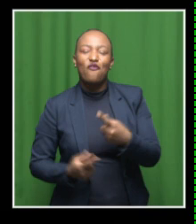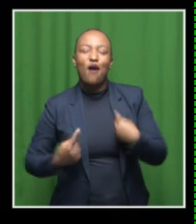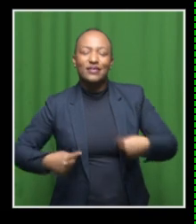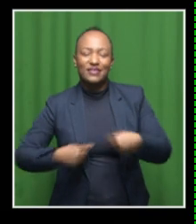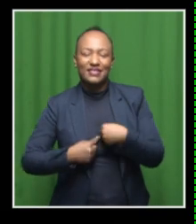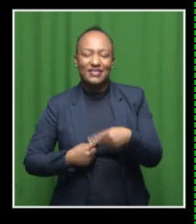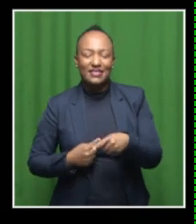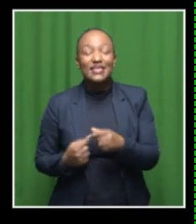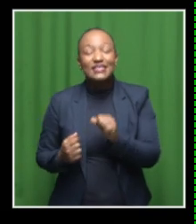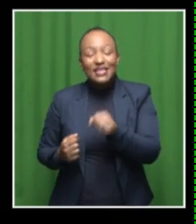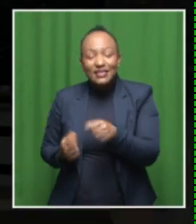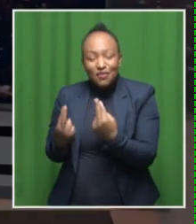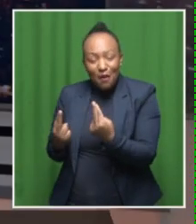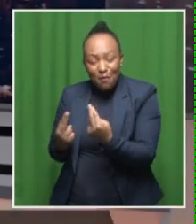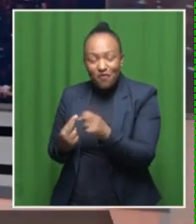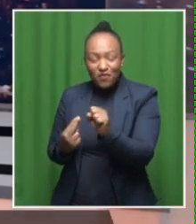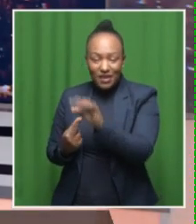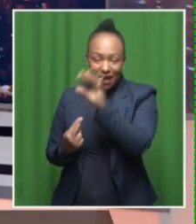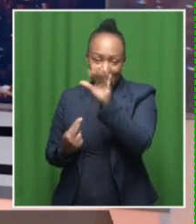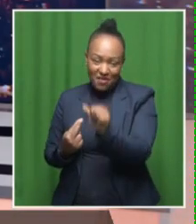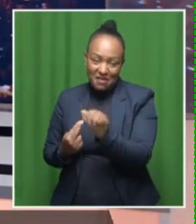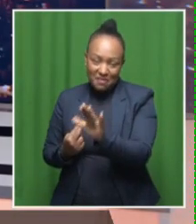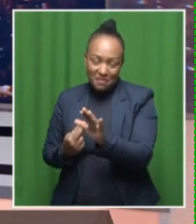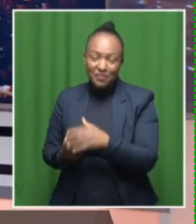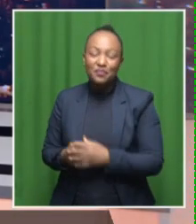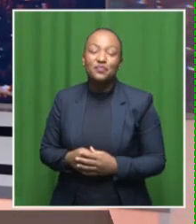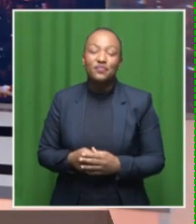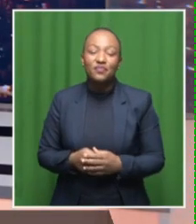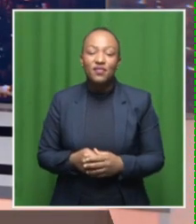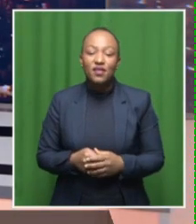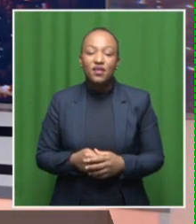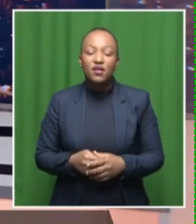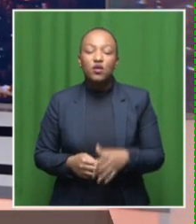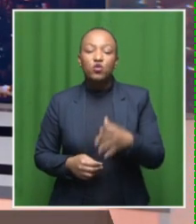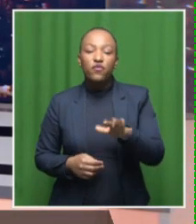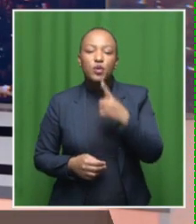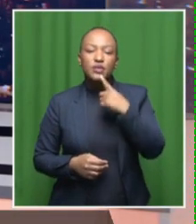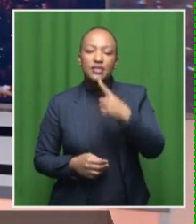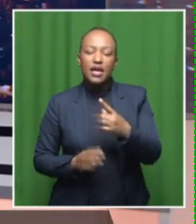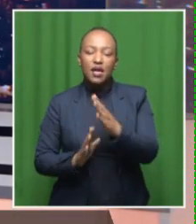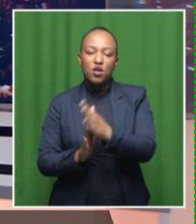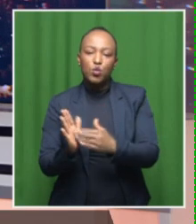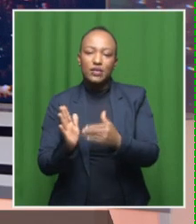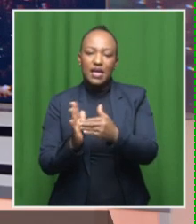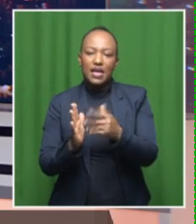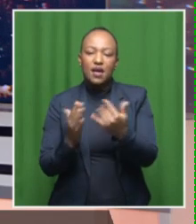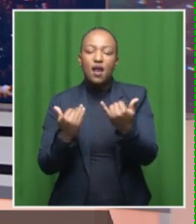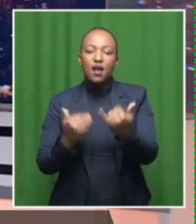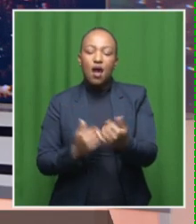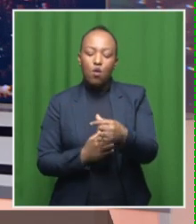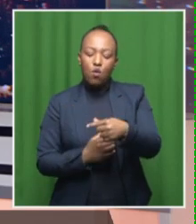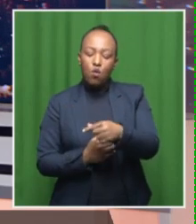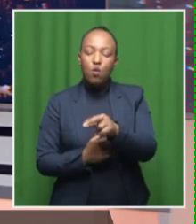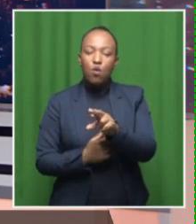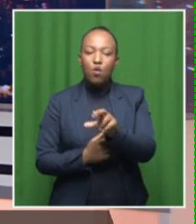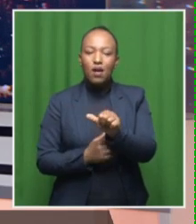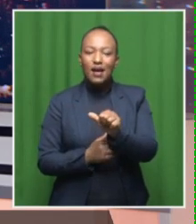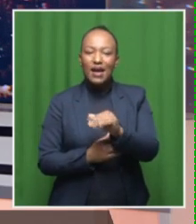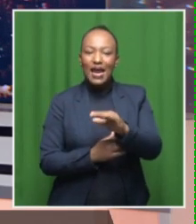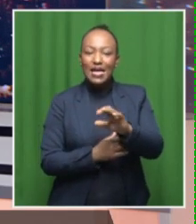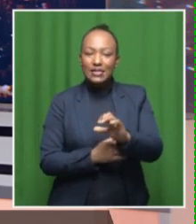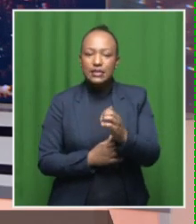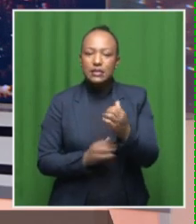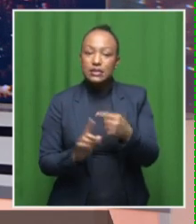hope so for South Africa's sake. Let's touch a bit on that. You mentioned the fact that New Zealand, of course, now without Grace, who's one of their key